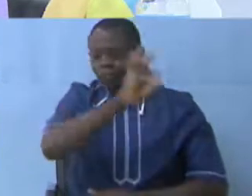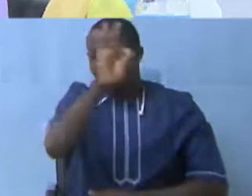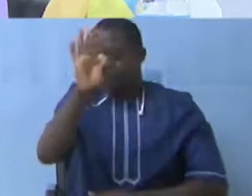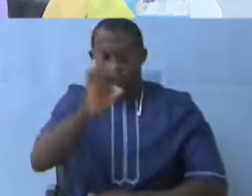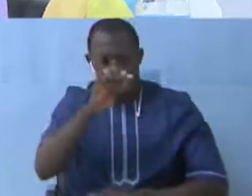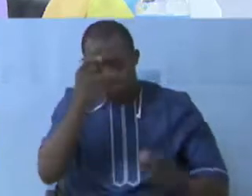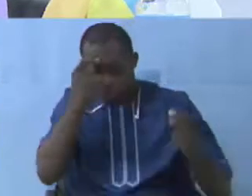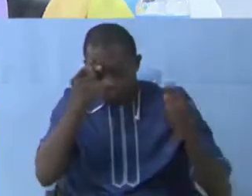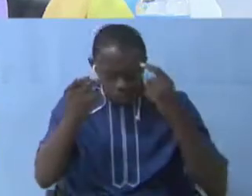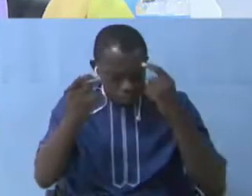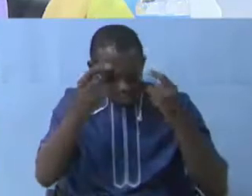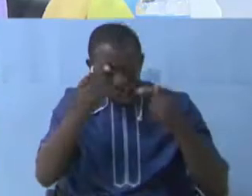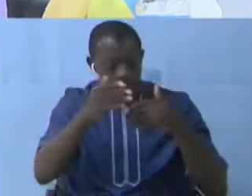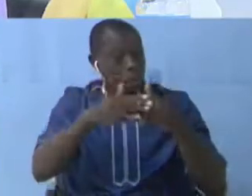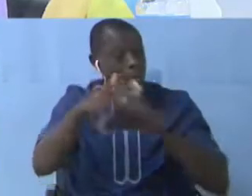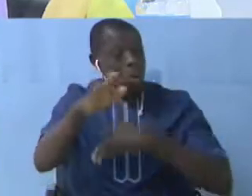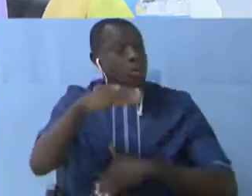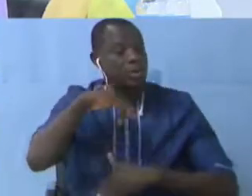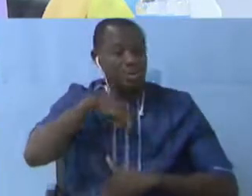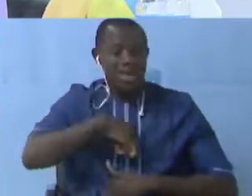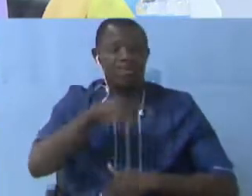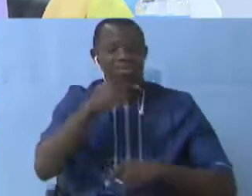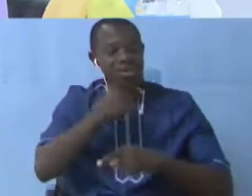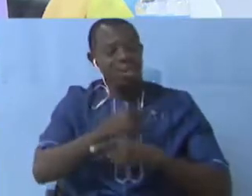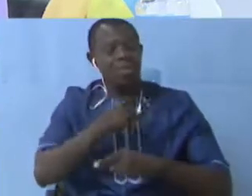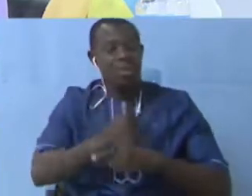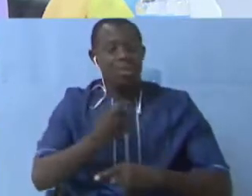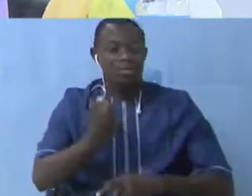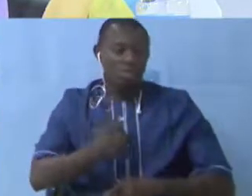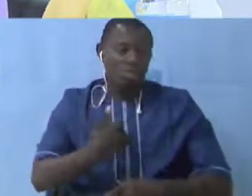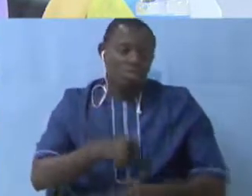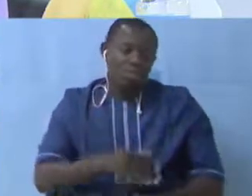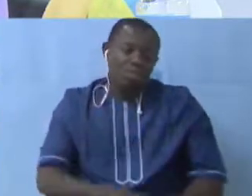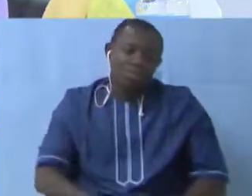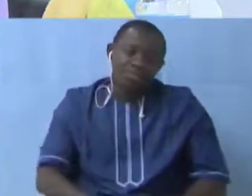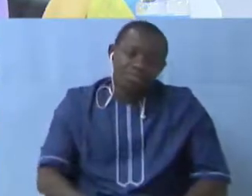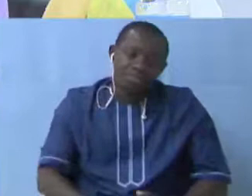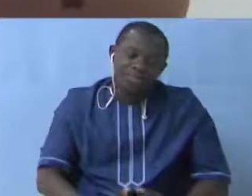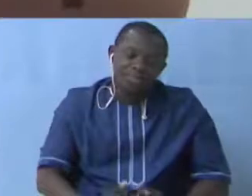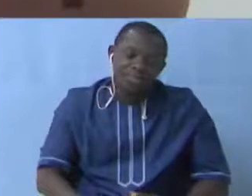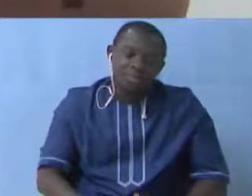yenn Gambians yoo xam ne daal di woon nañu jànkuwanteeg yu mel noonu.